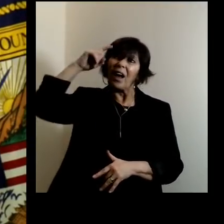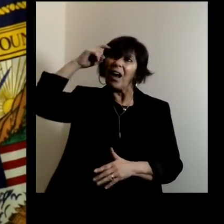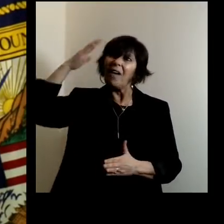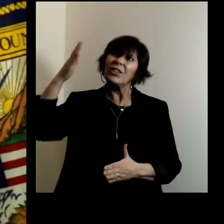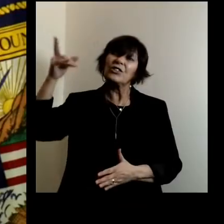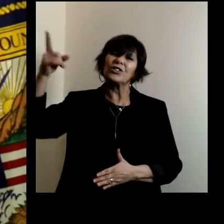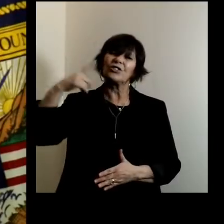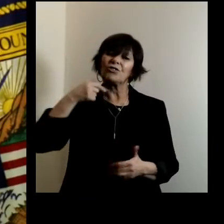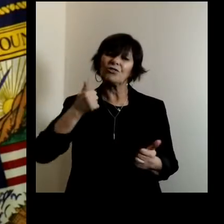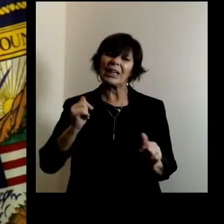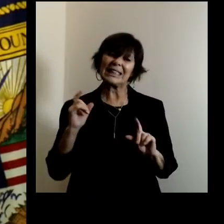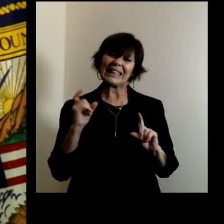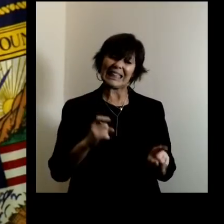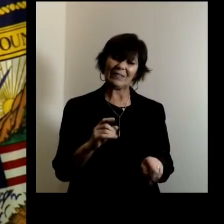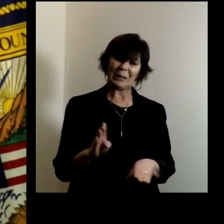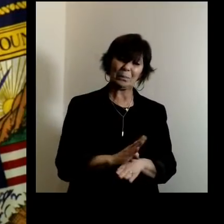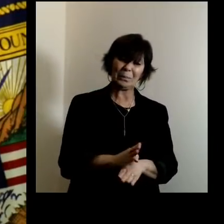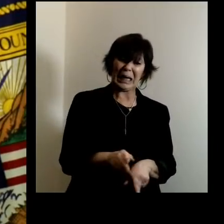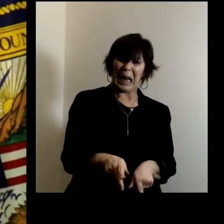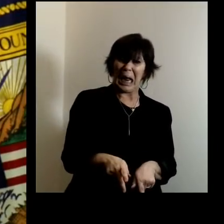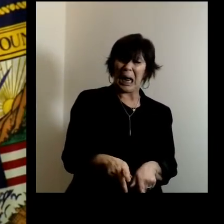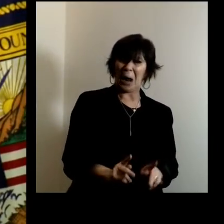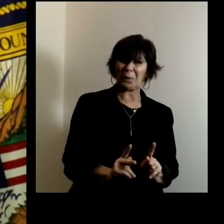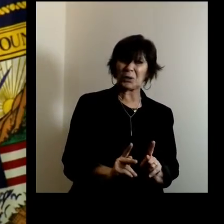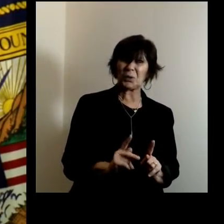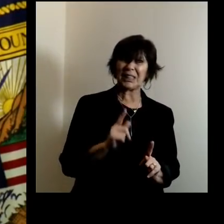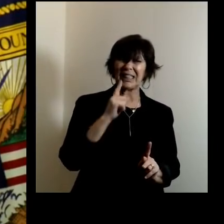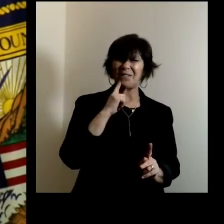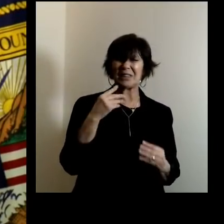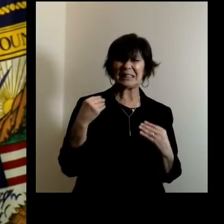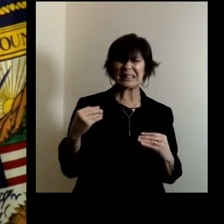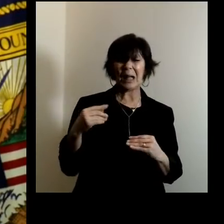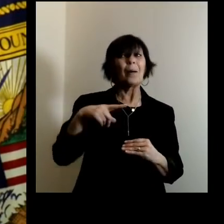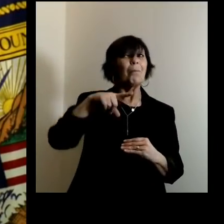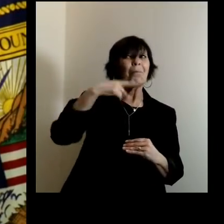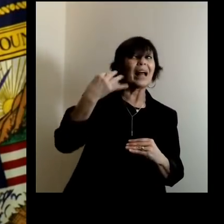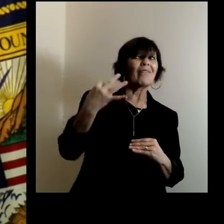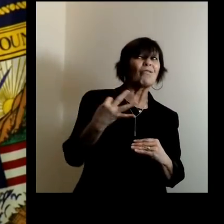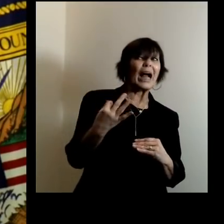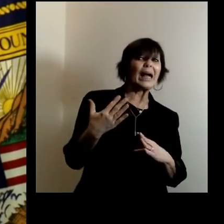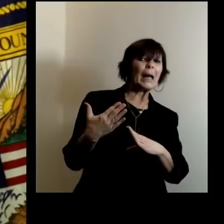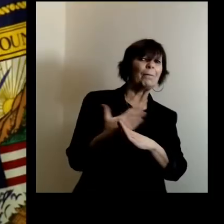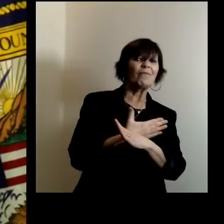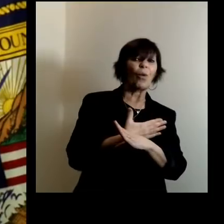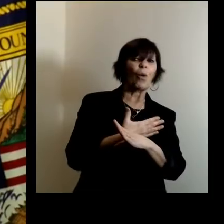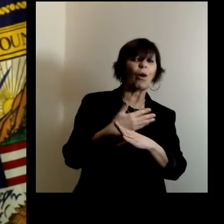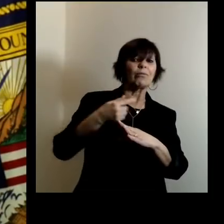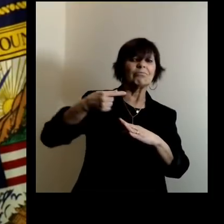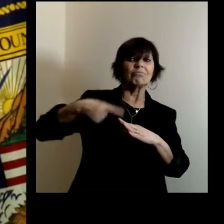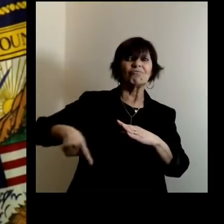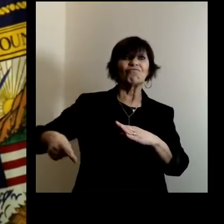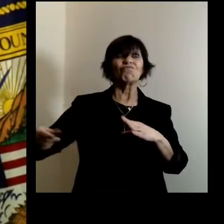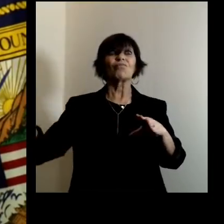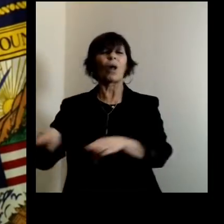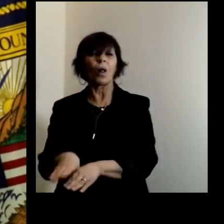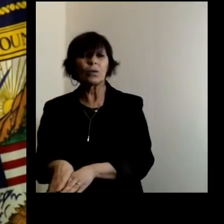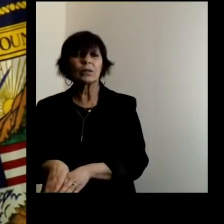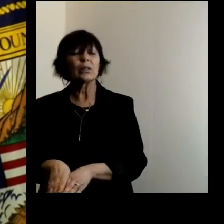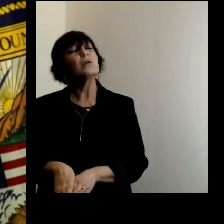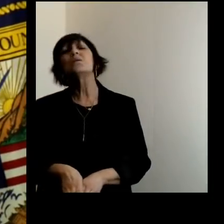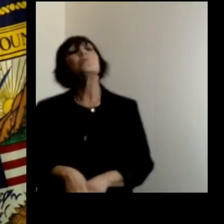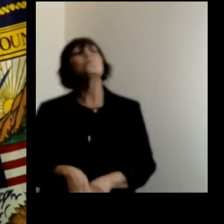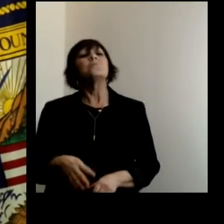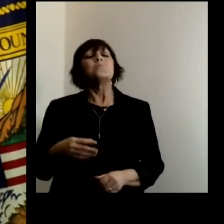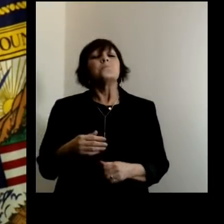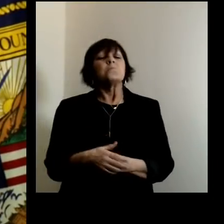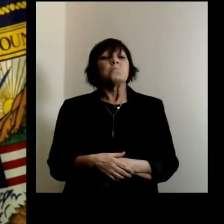businesses an opportunity to get maybe some Black Friday sales in before they might act and send us red? I don't think this is